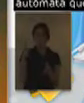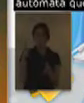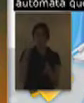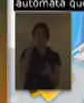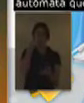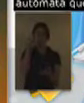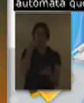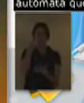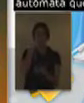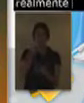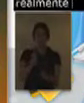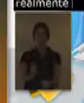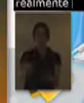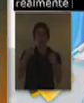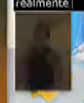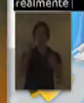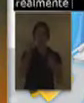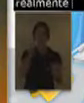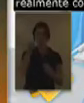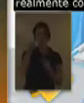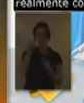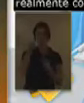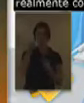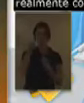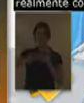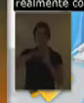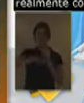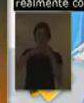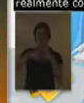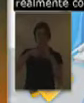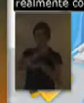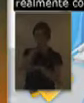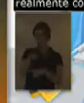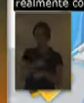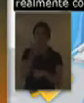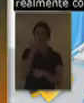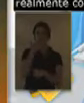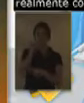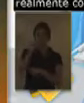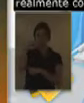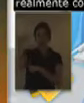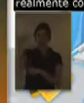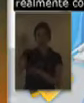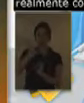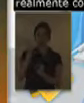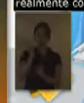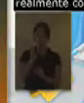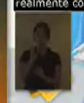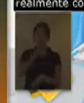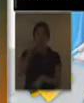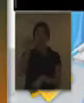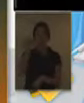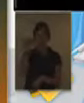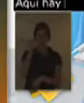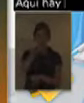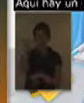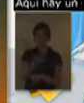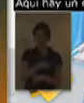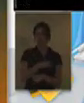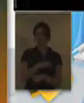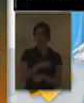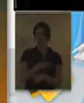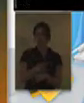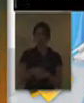the robot, which is really what controls the elements, a lamp,